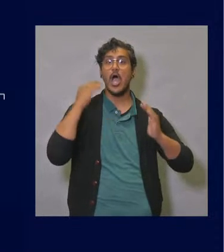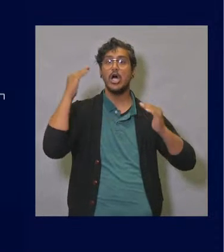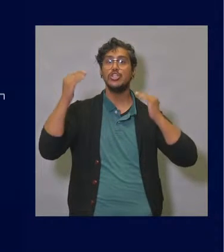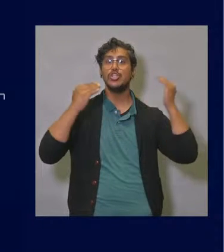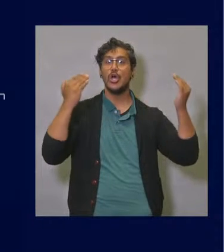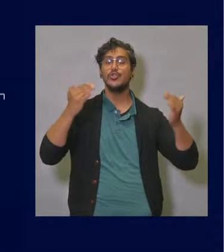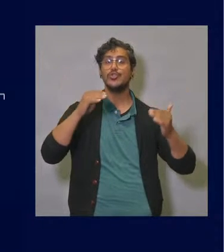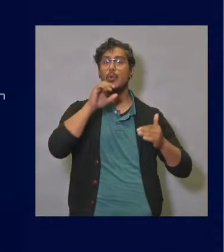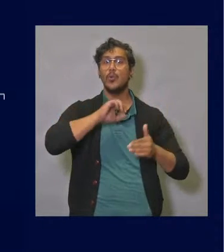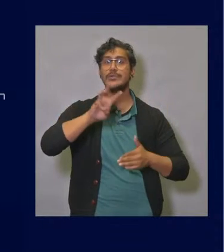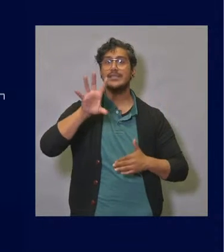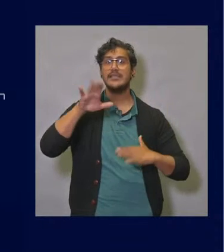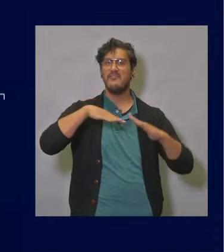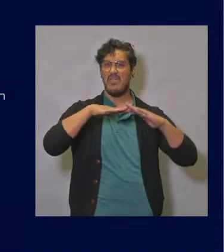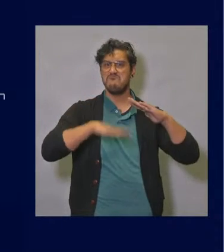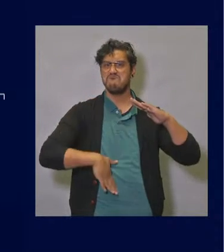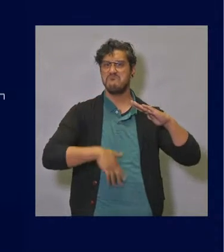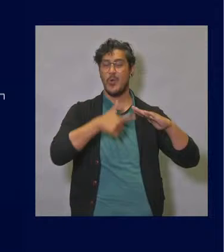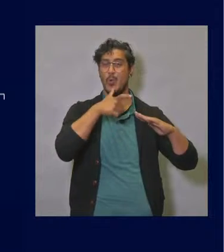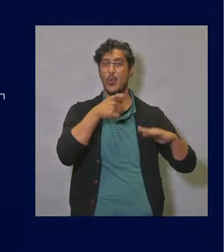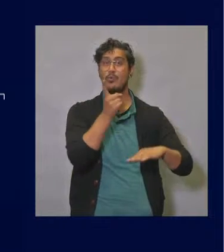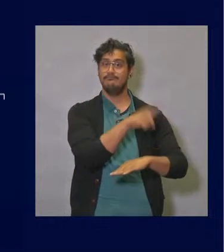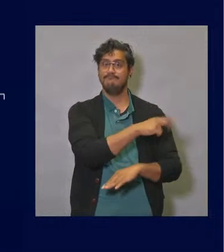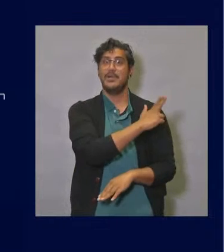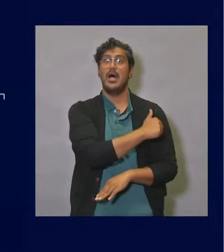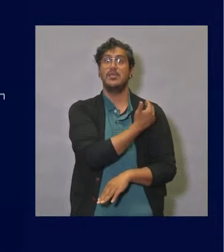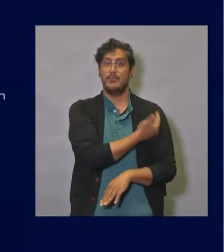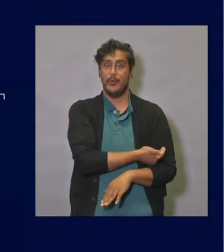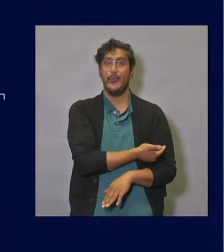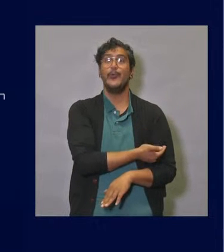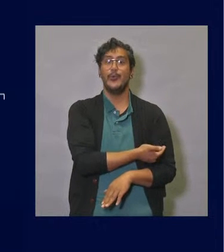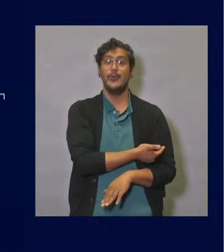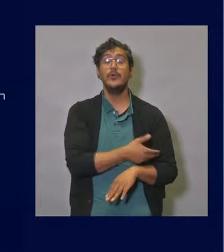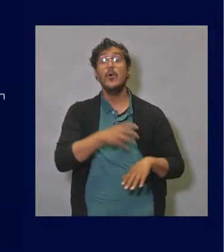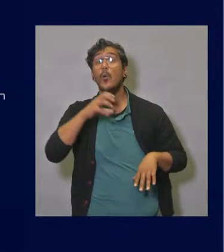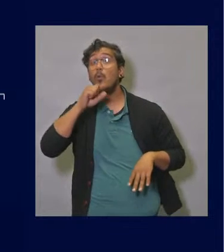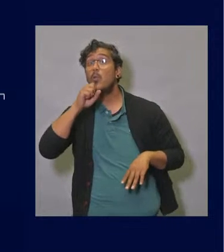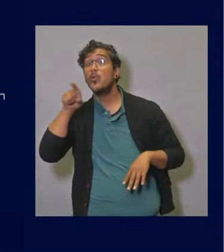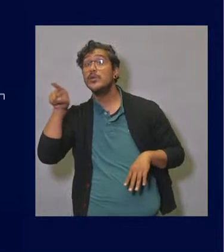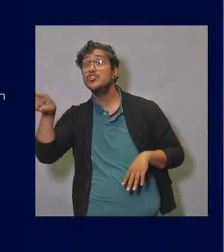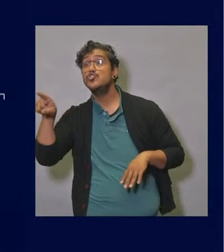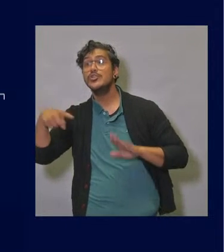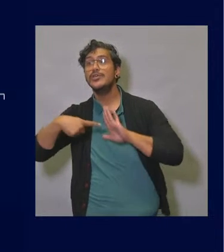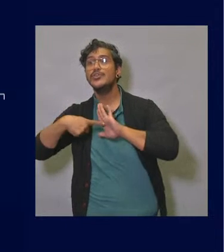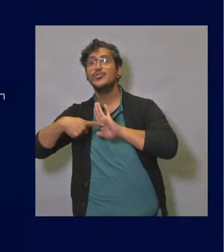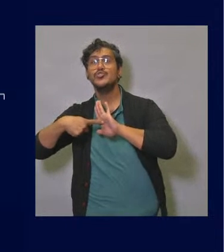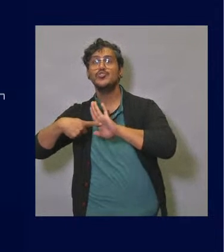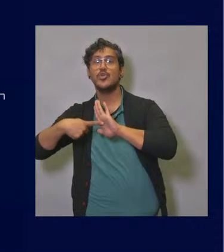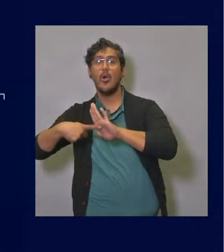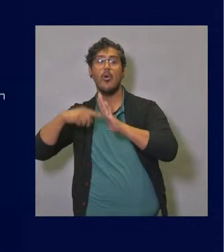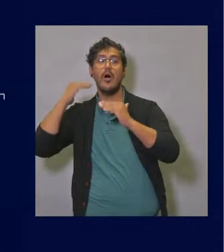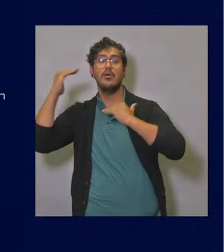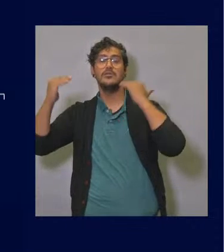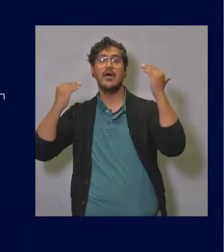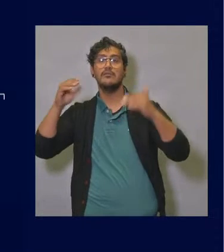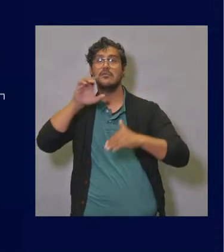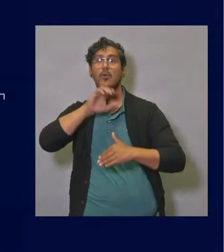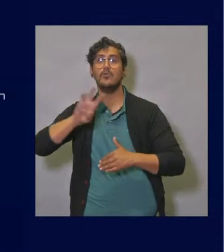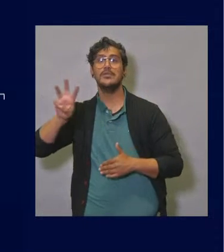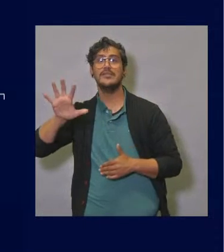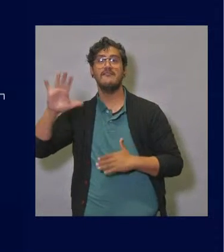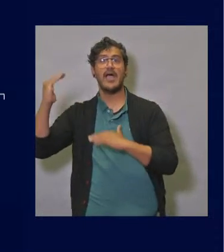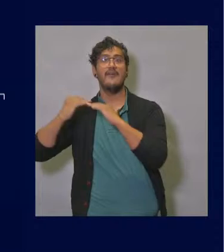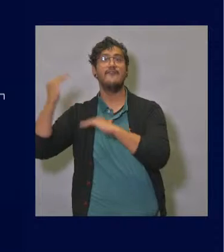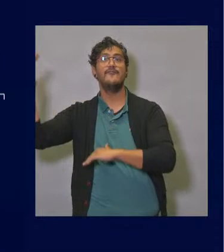than 65 who were hospitalized with their infections, while the orange line indicates this proportion in adults over 65 years